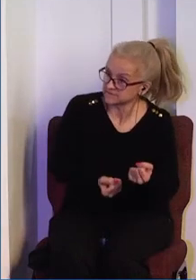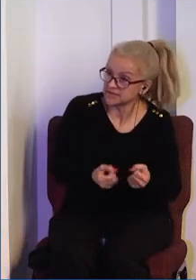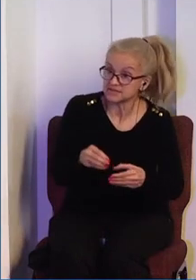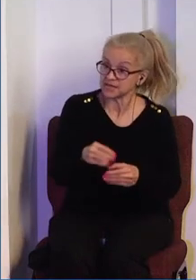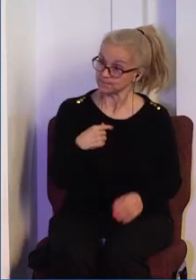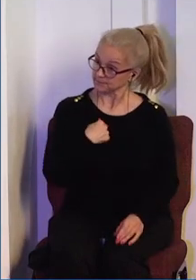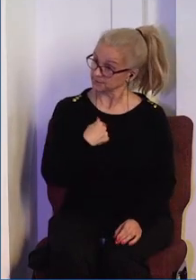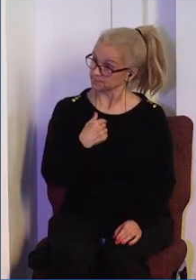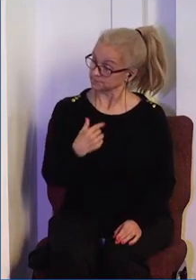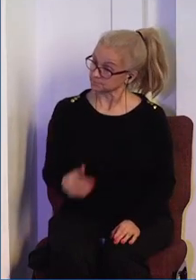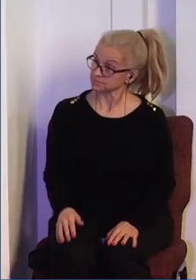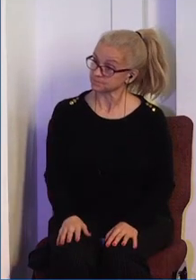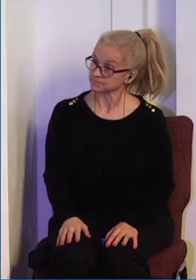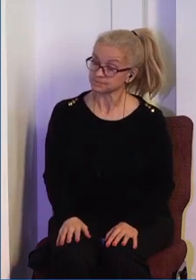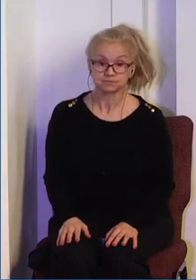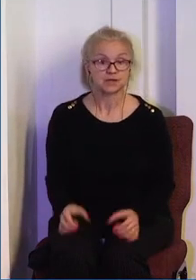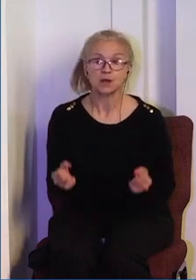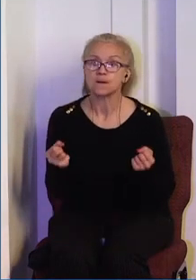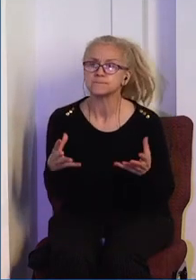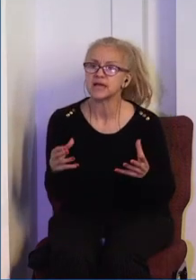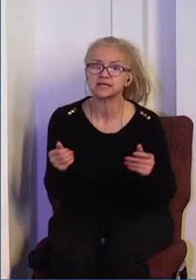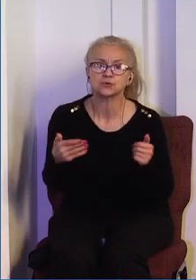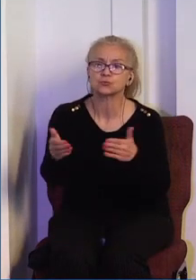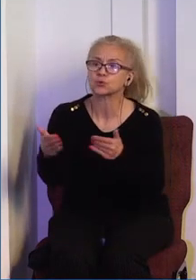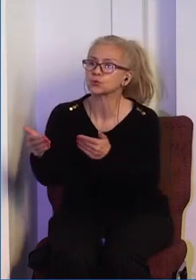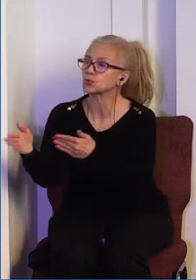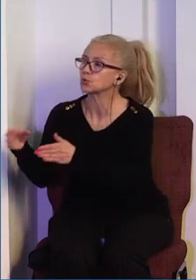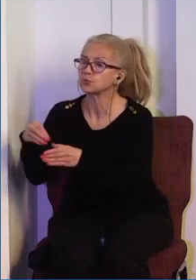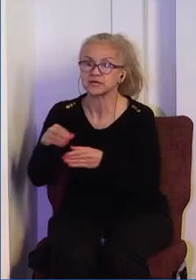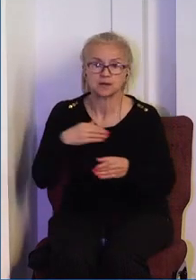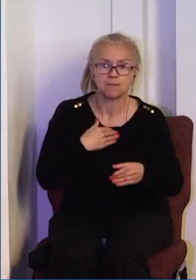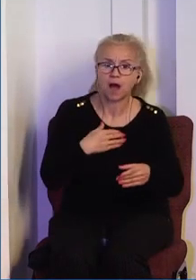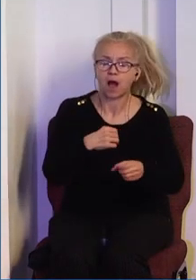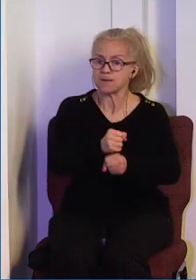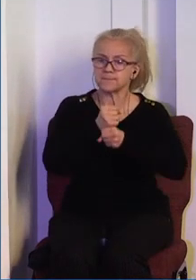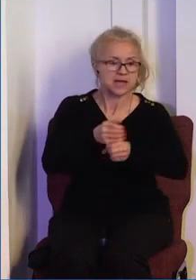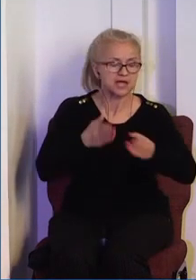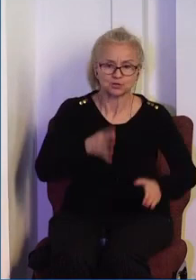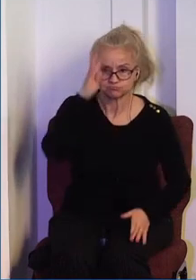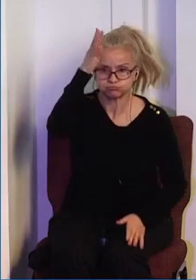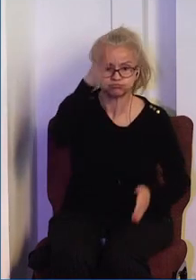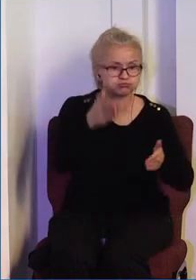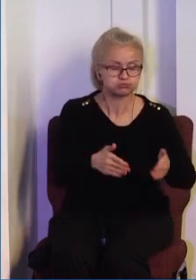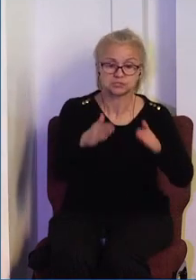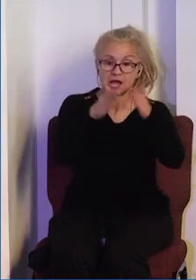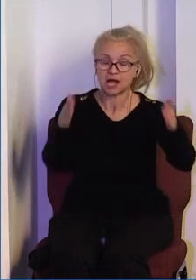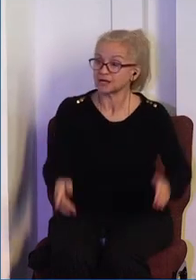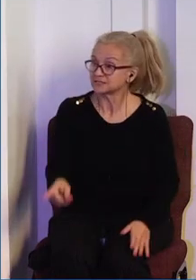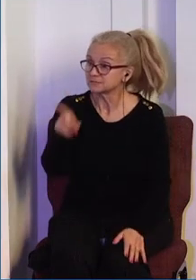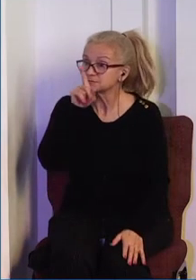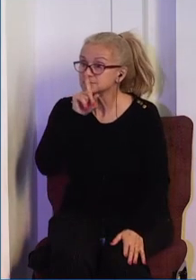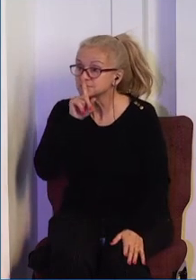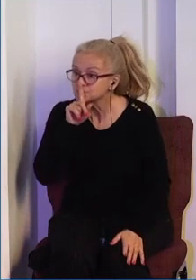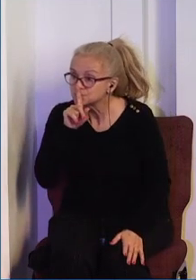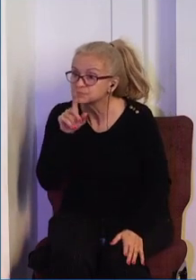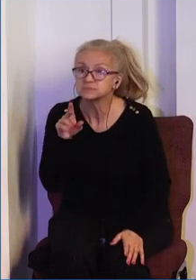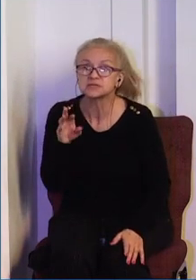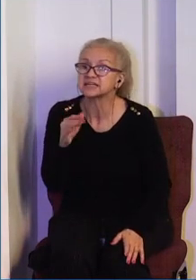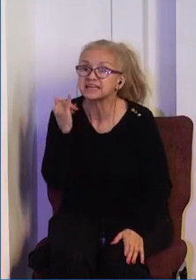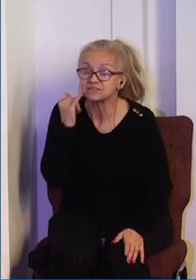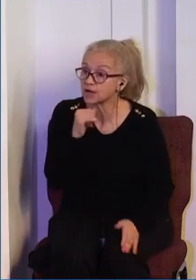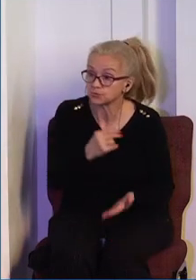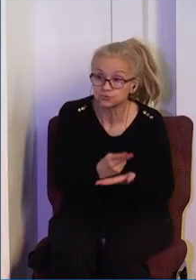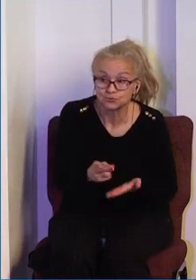me. There are many rooms in my Maker's house. I wouldn't tell you this unless it was